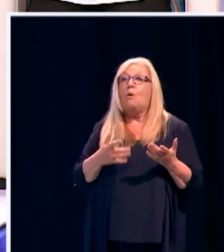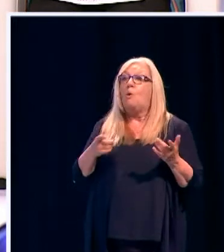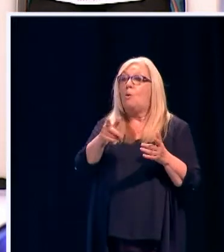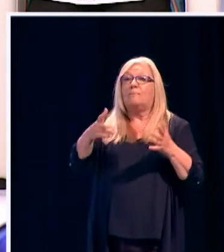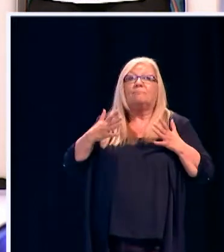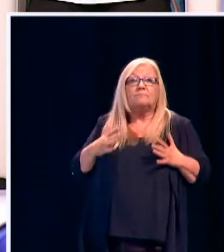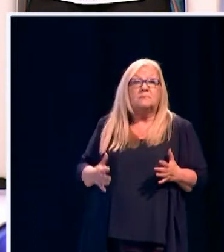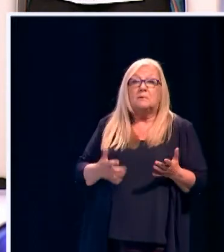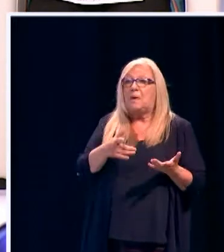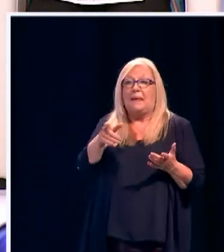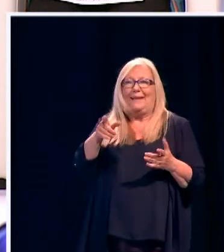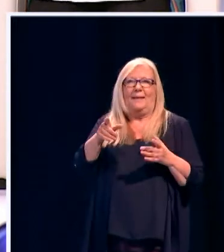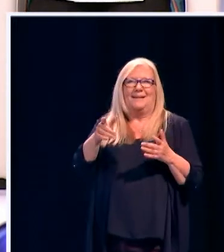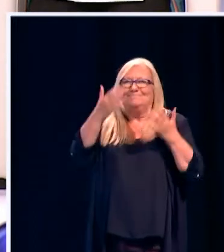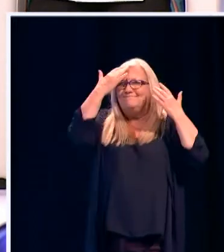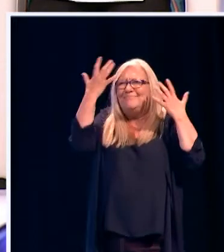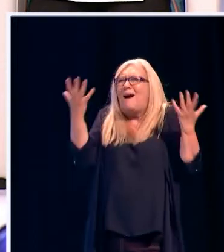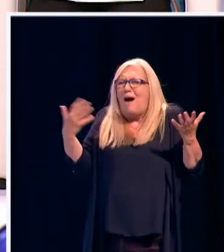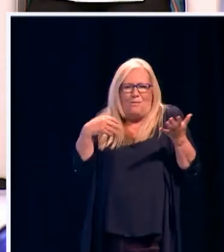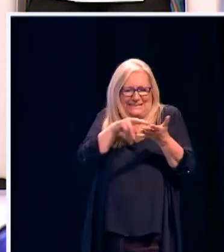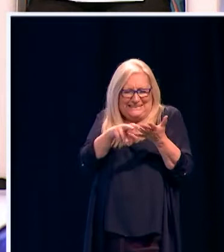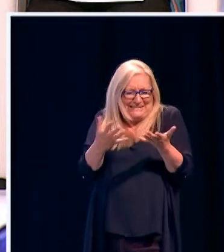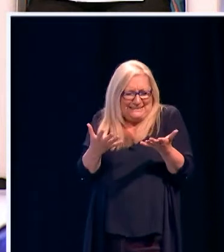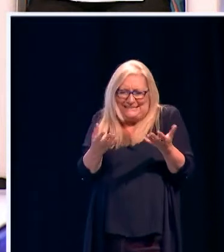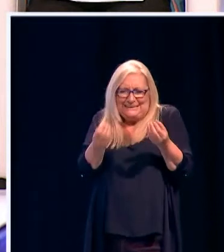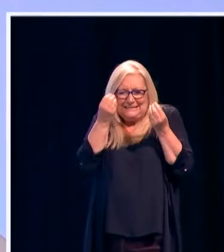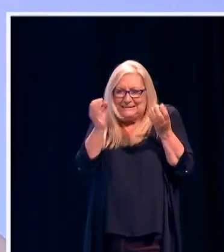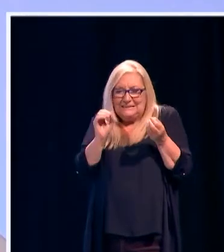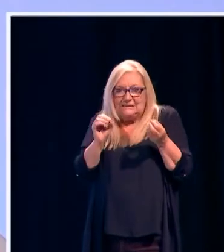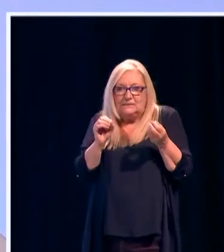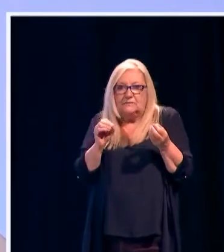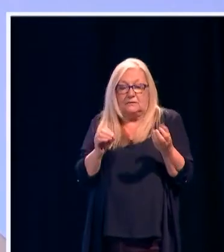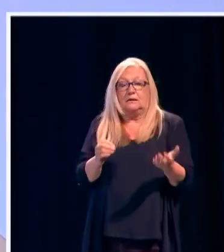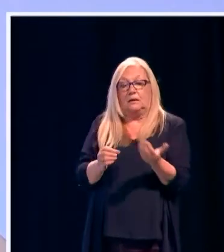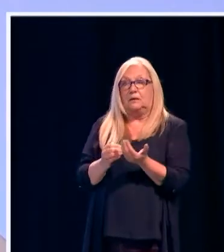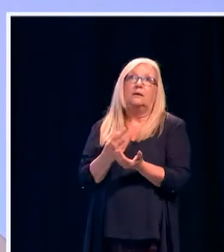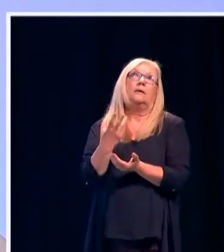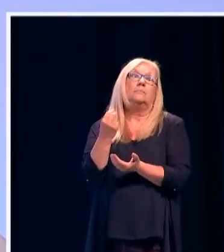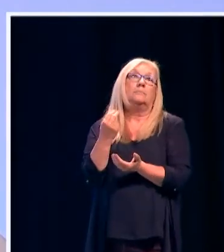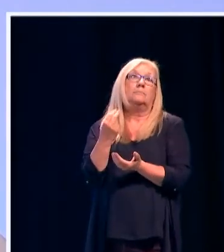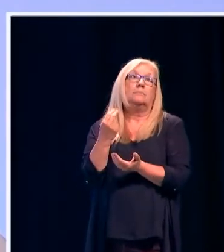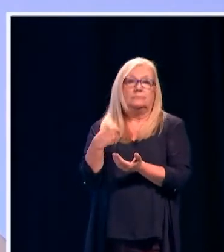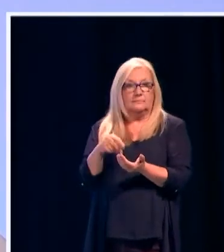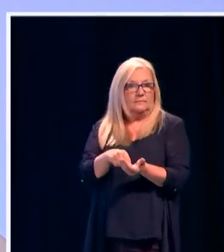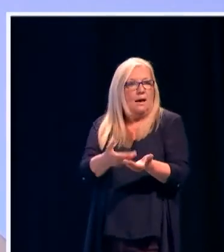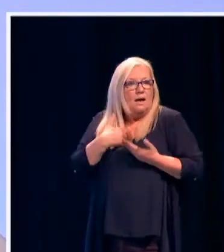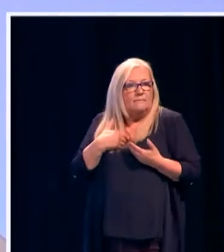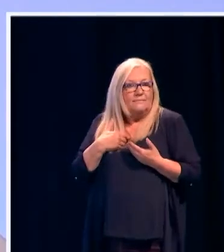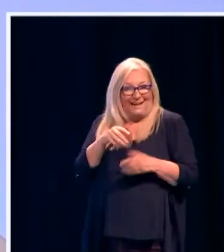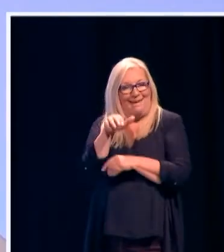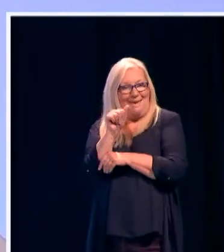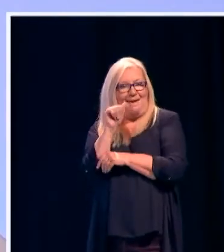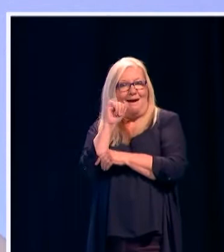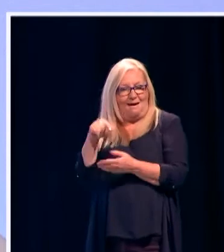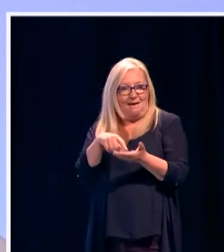learnt literacy yet. And these are the sorts of projects that excite us and some of the potential benefits that AI can deliver as we go forward. So let me